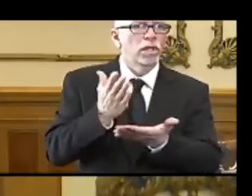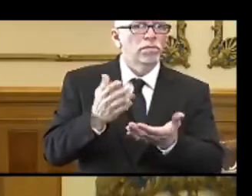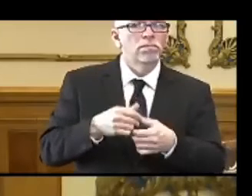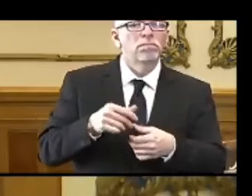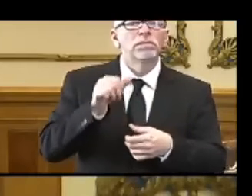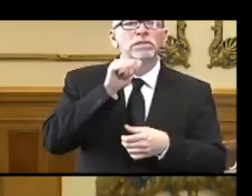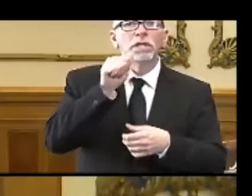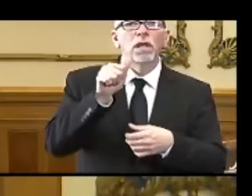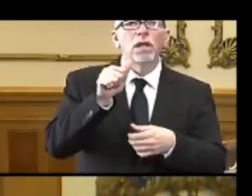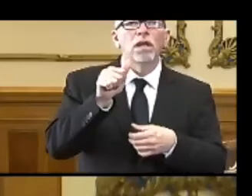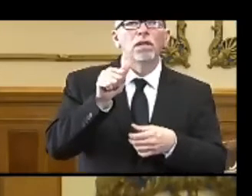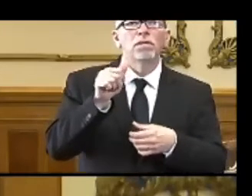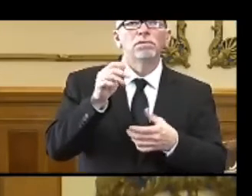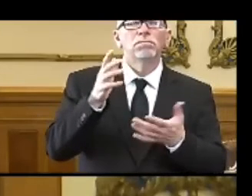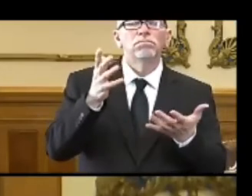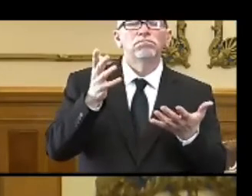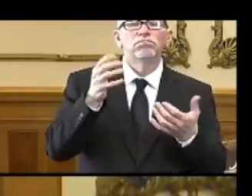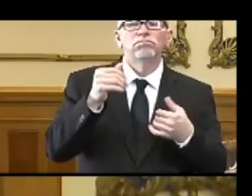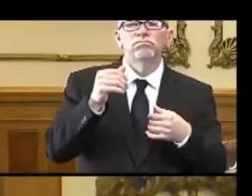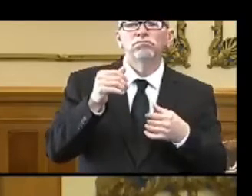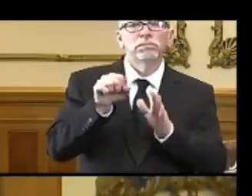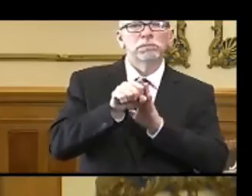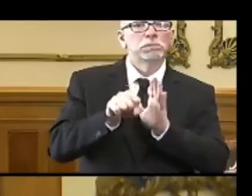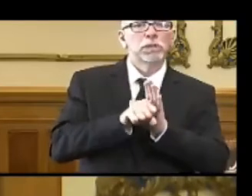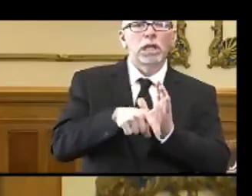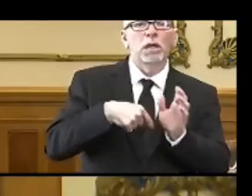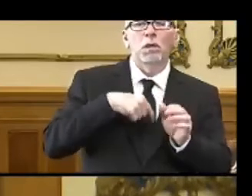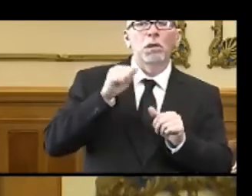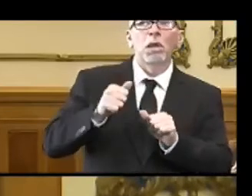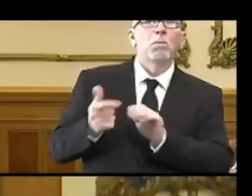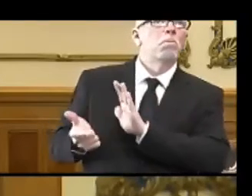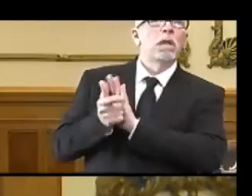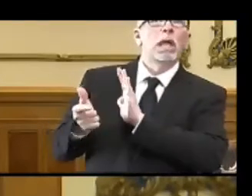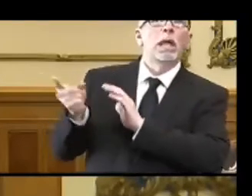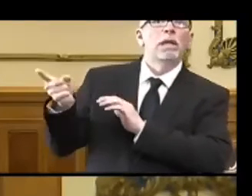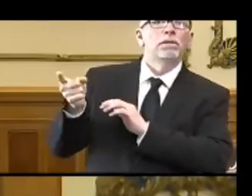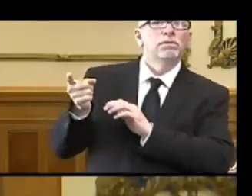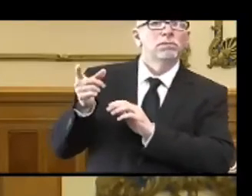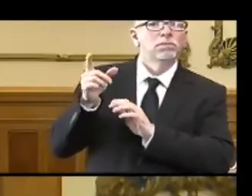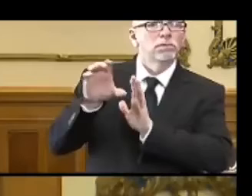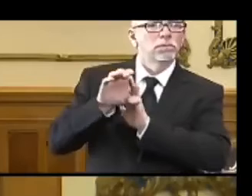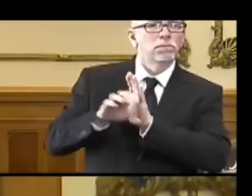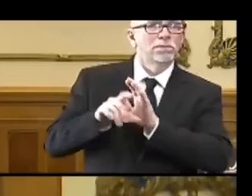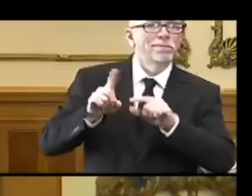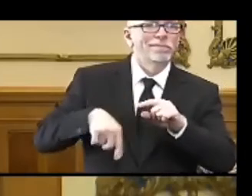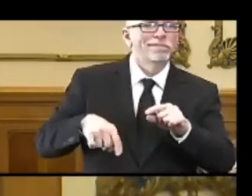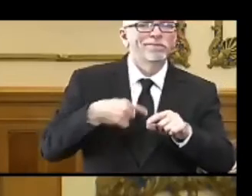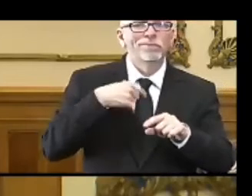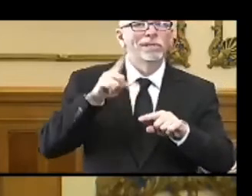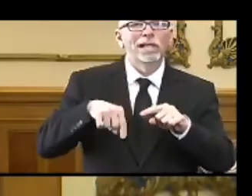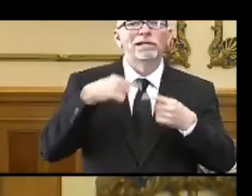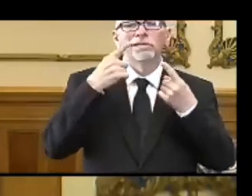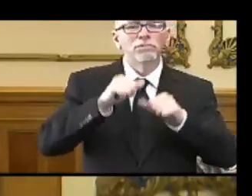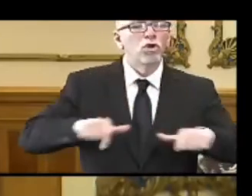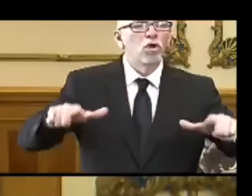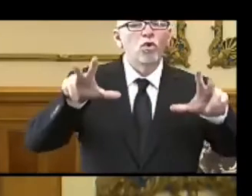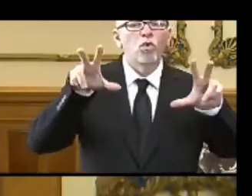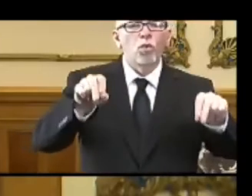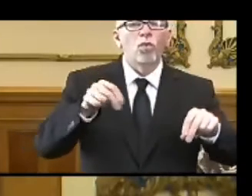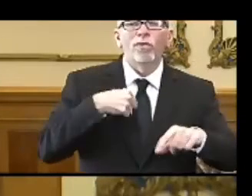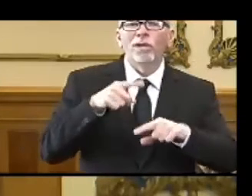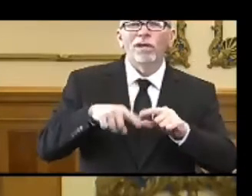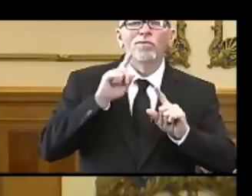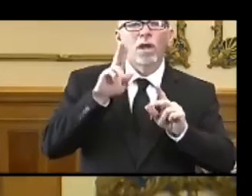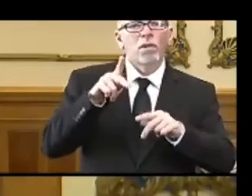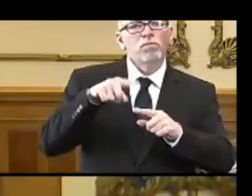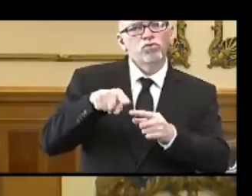is not something that the state can ban unilaterally in all circumstances. But again, we leave it to